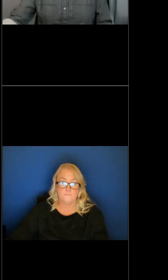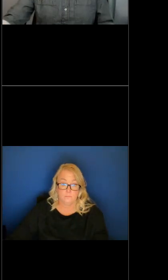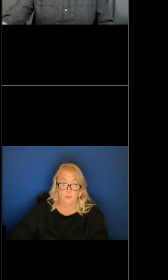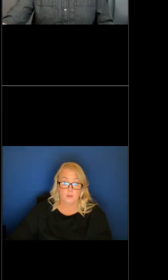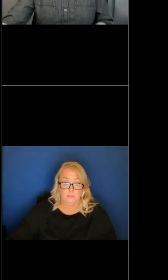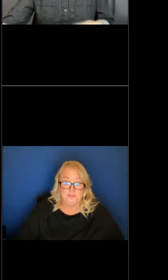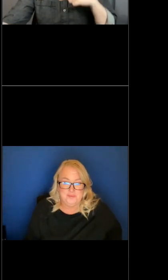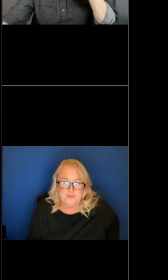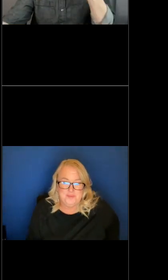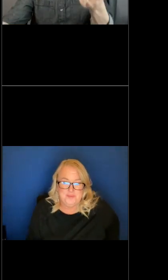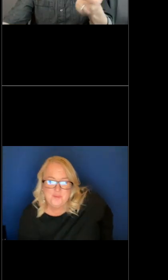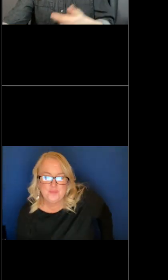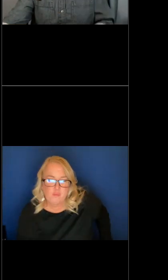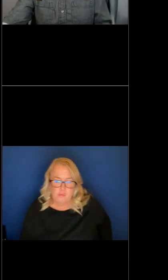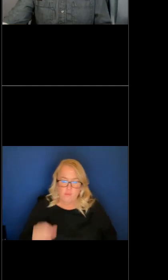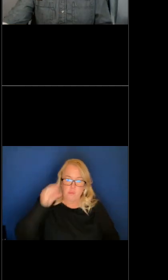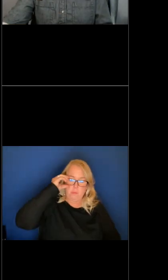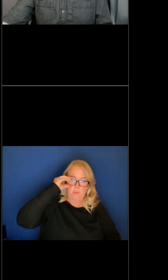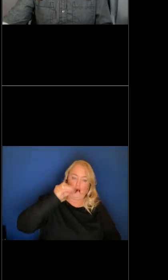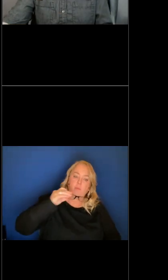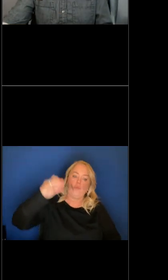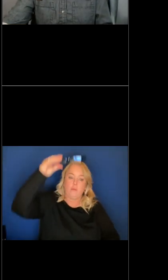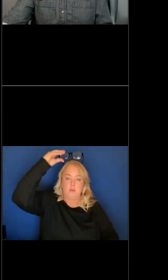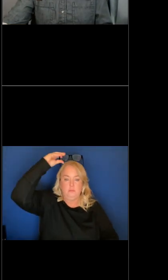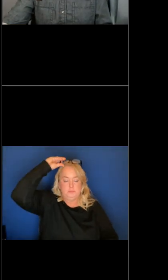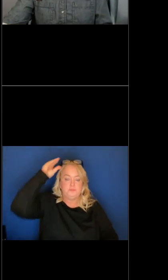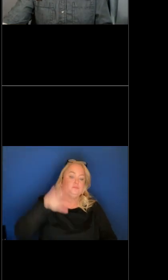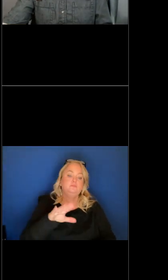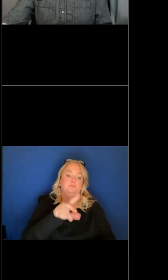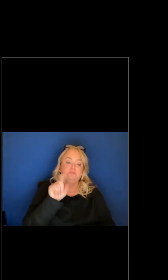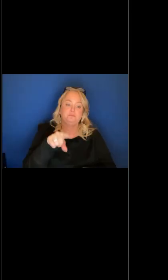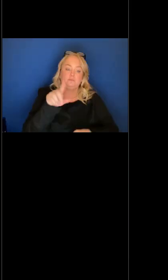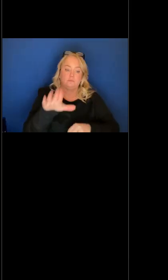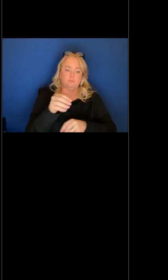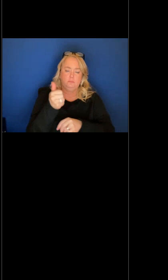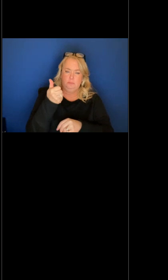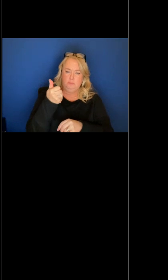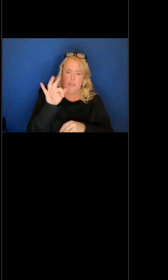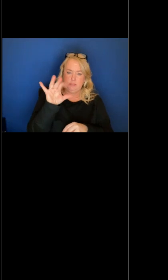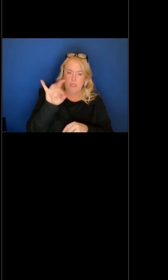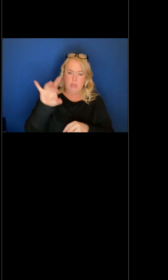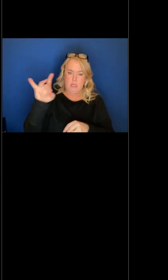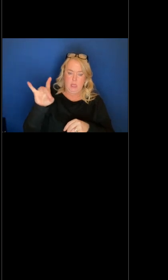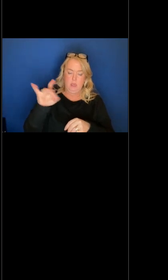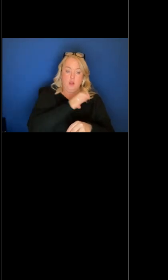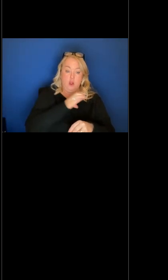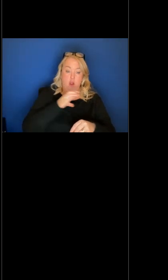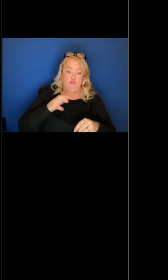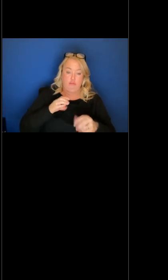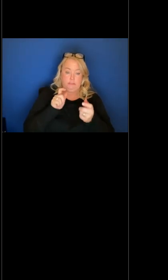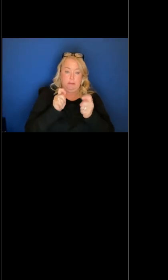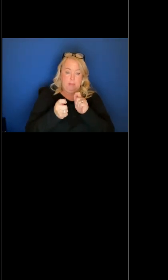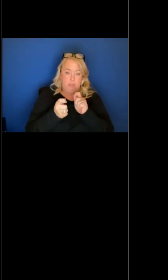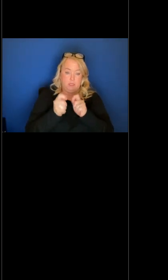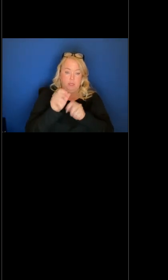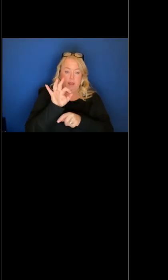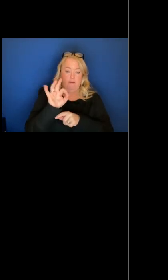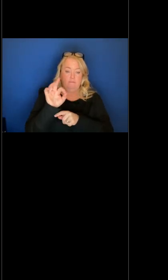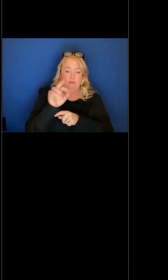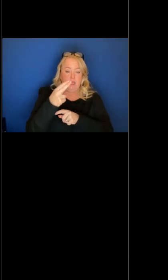Crystal. So knowledge check 1 asks, in 1988, Congress amended the FHA coverage to